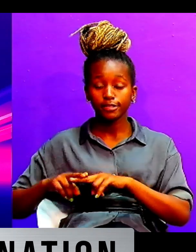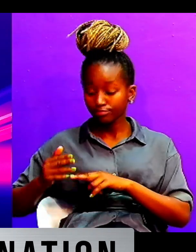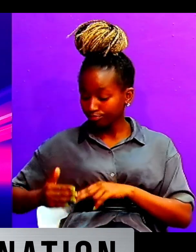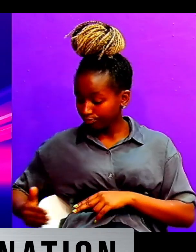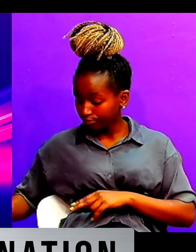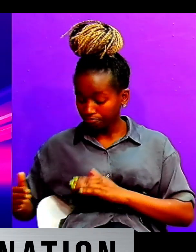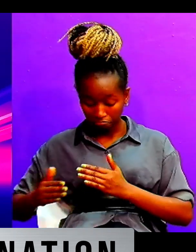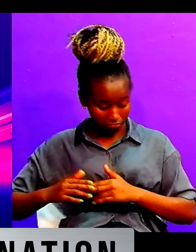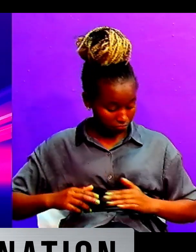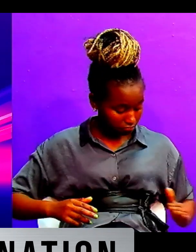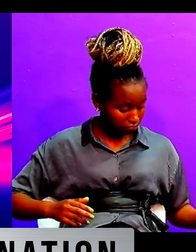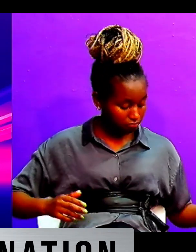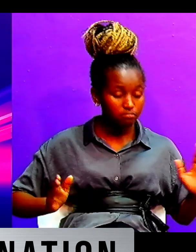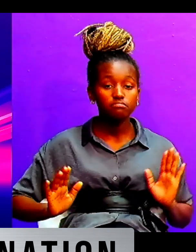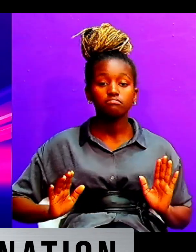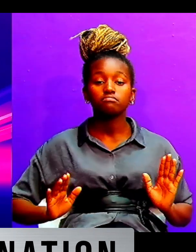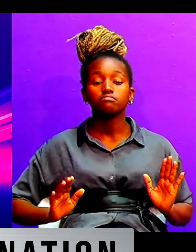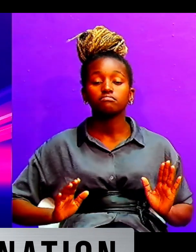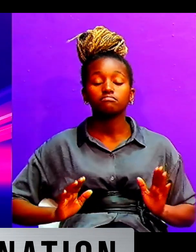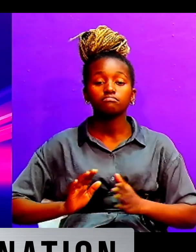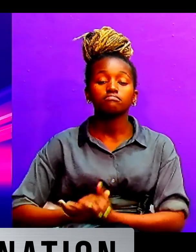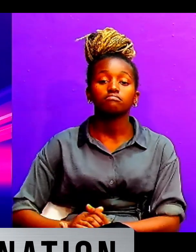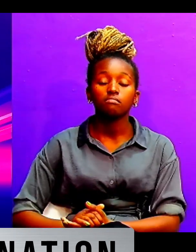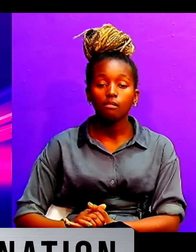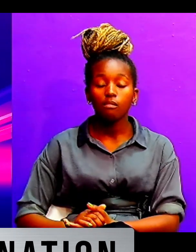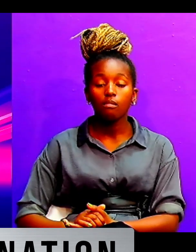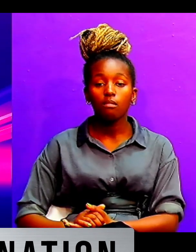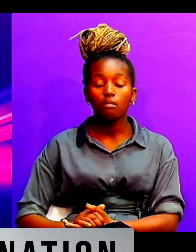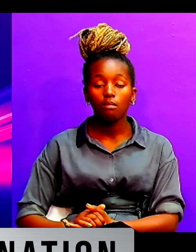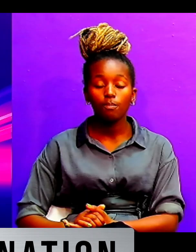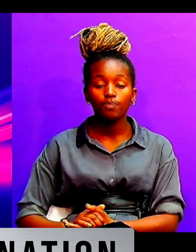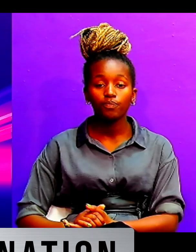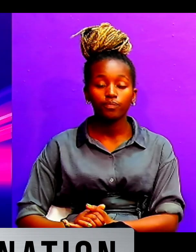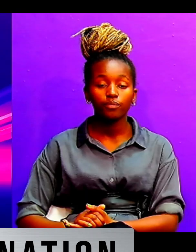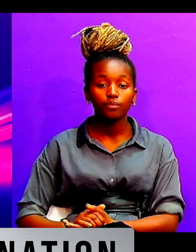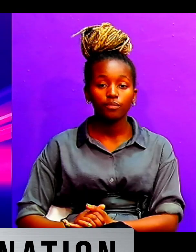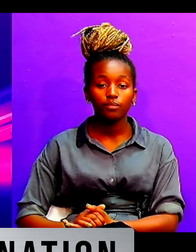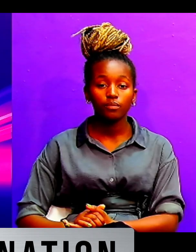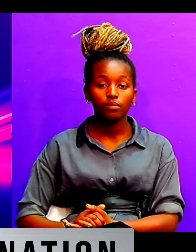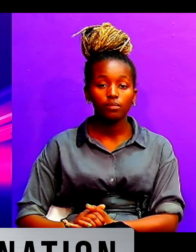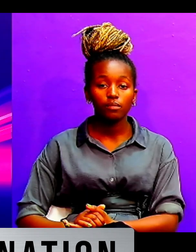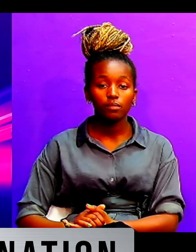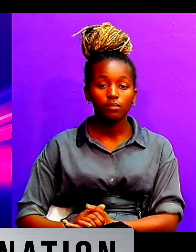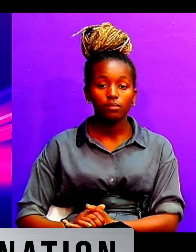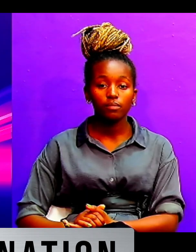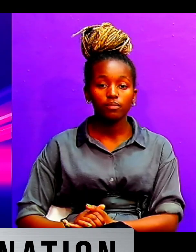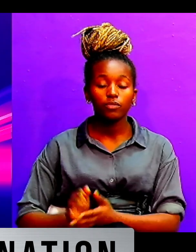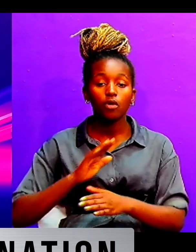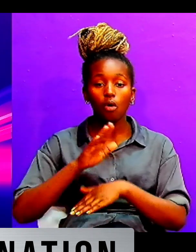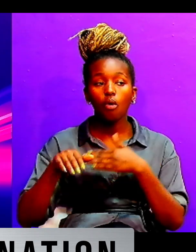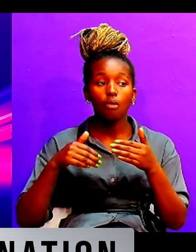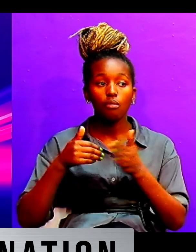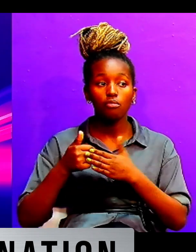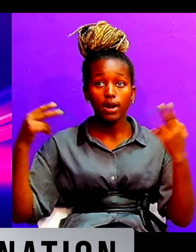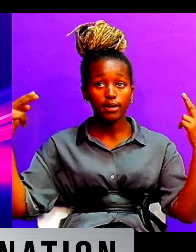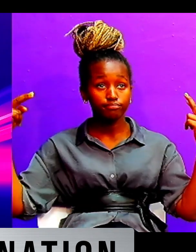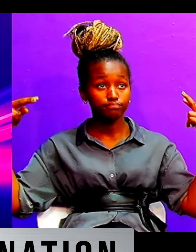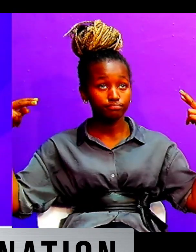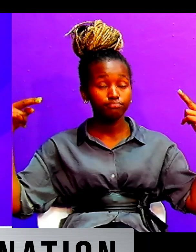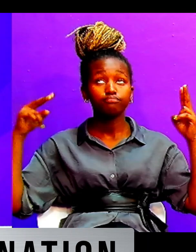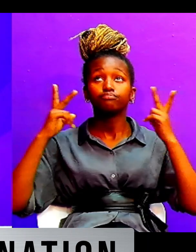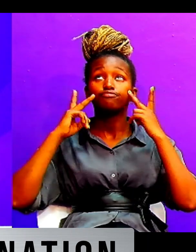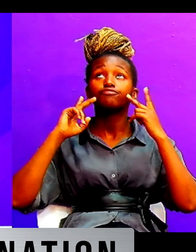right, the left, then the back, and they are looking towards the sky. So